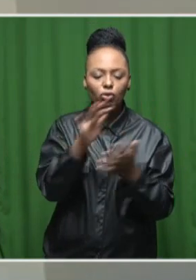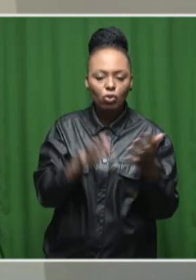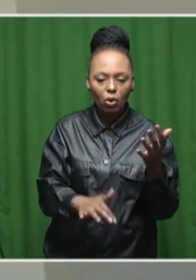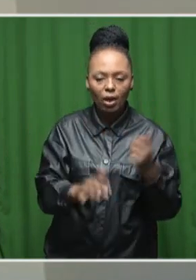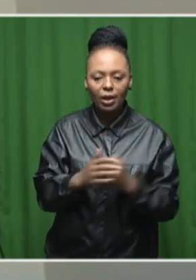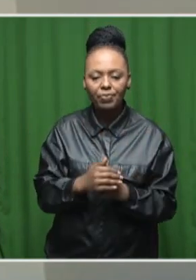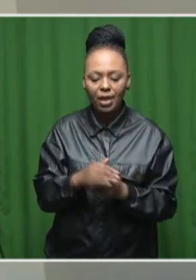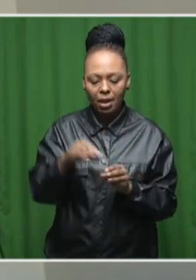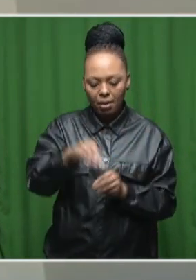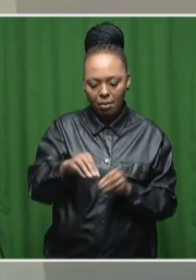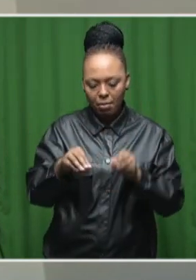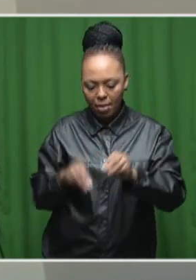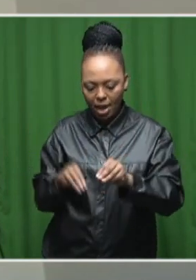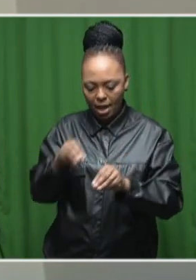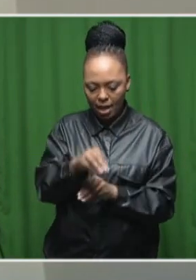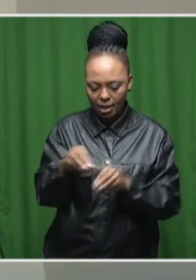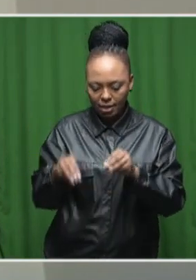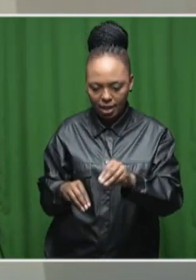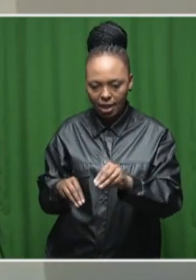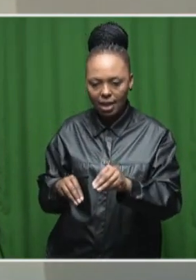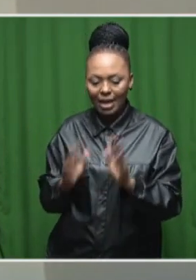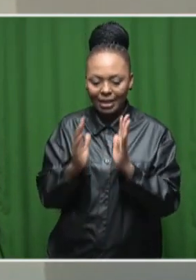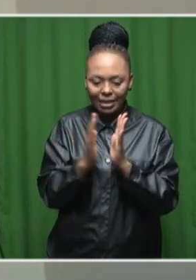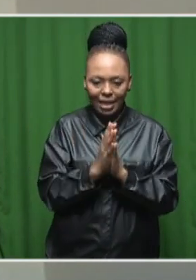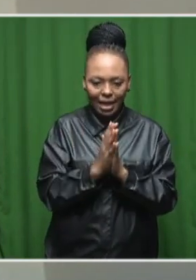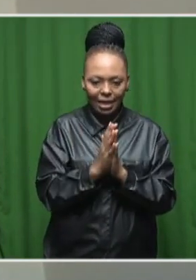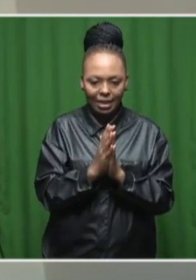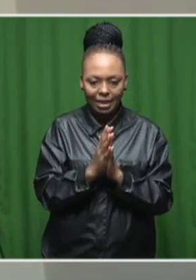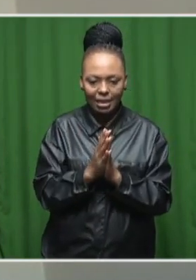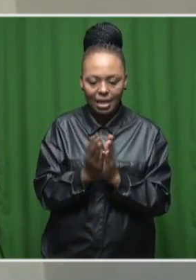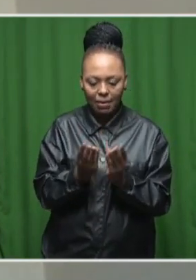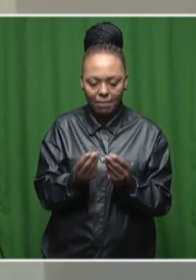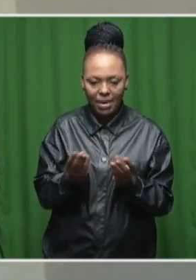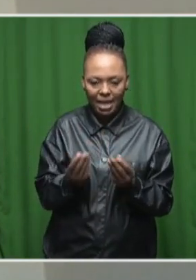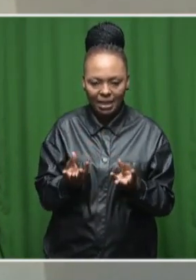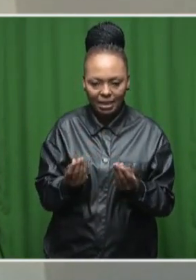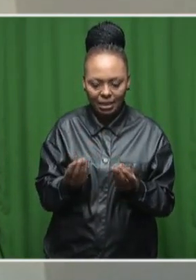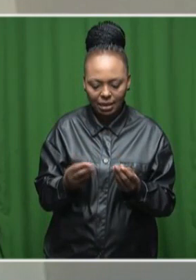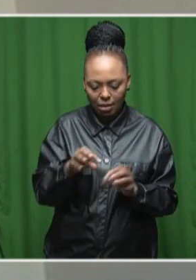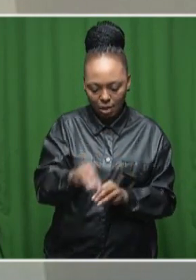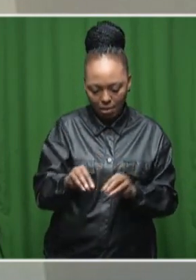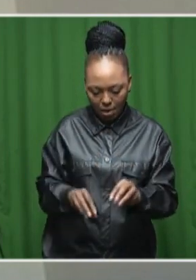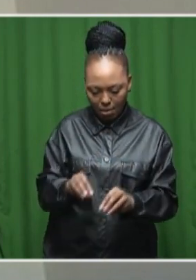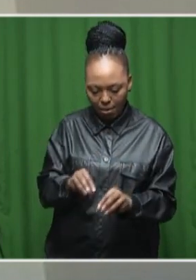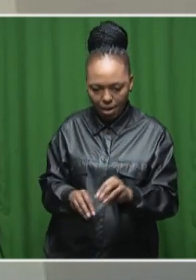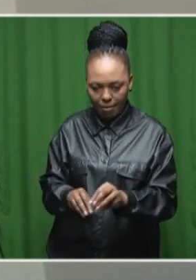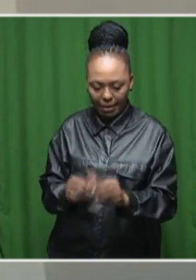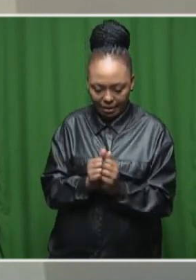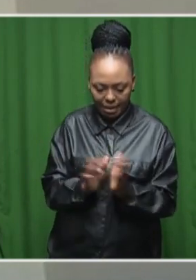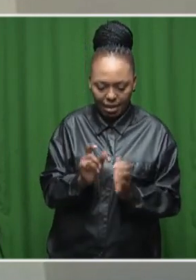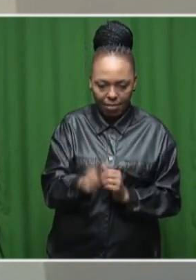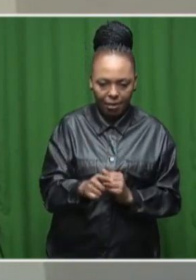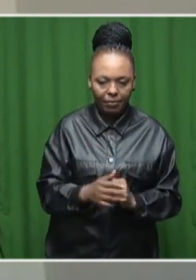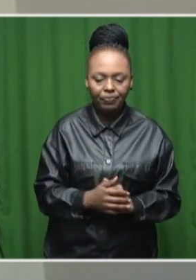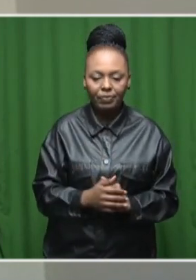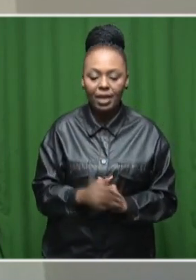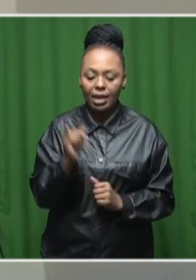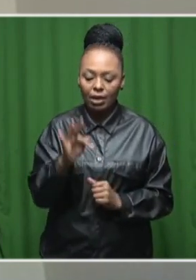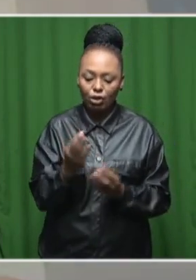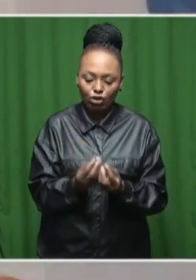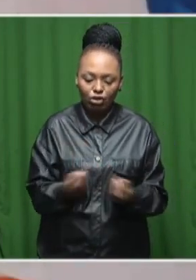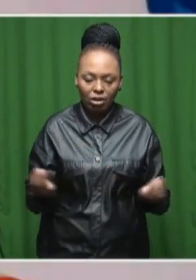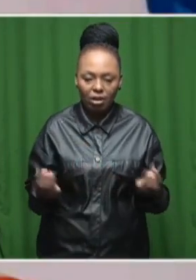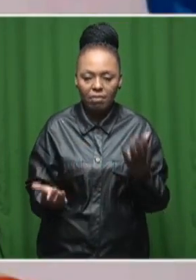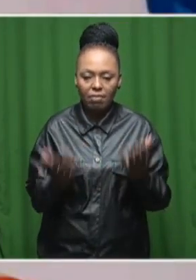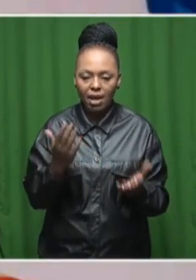Puzzles. If a child can only do a 10-piece puzzle, then that is where they will start. But if there are children that are